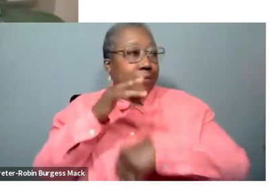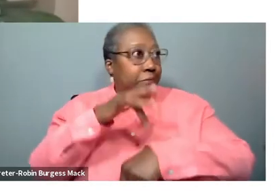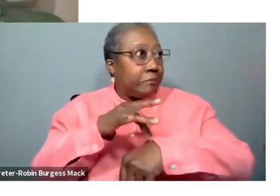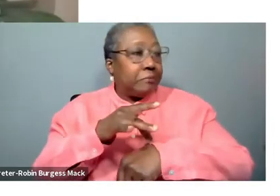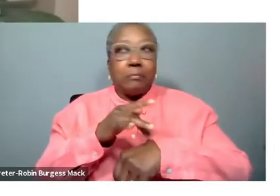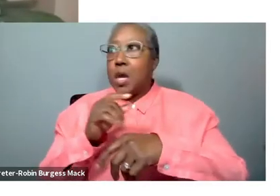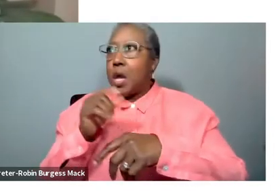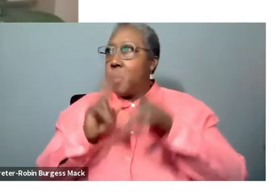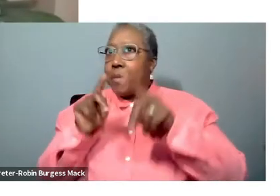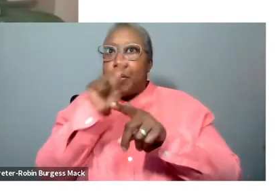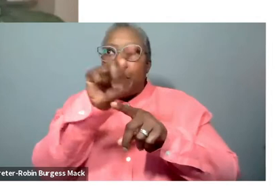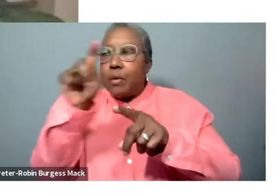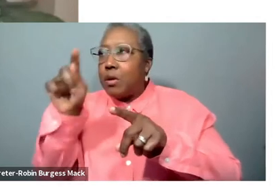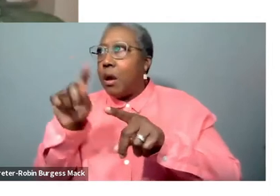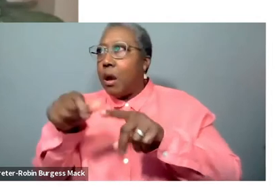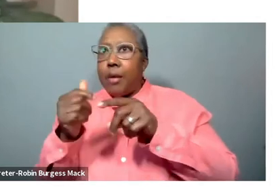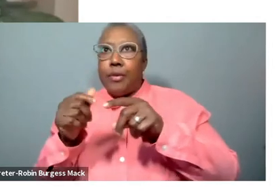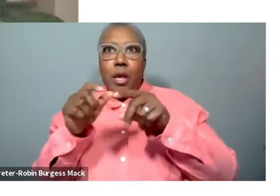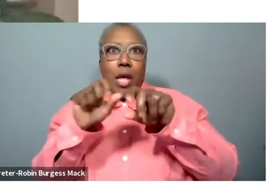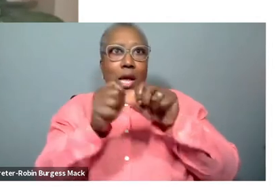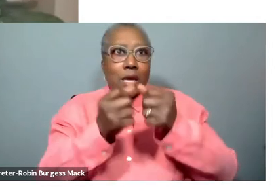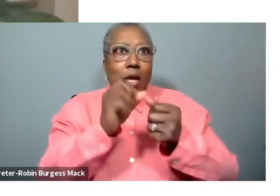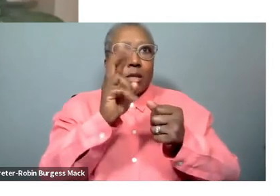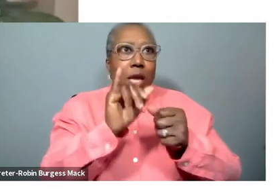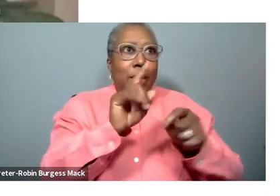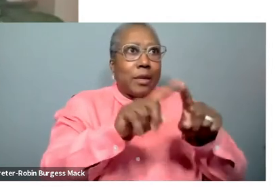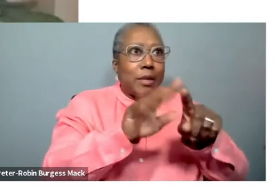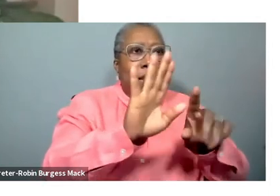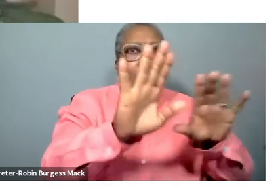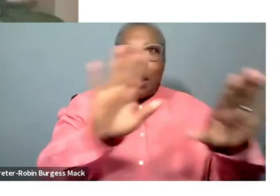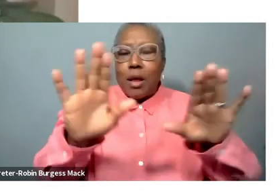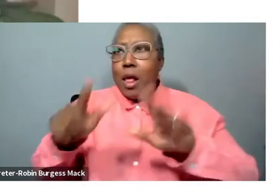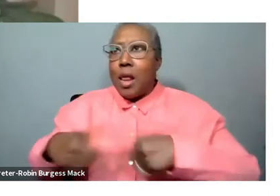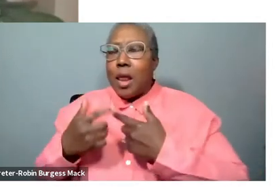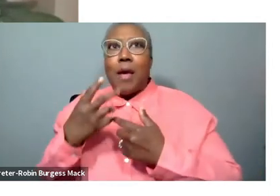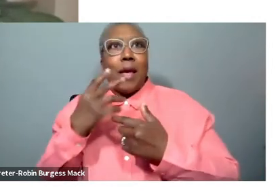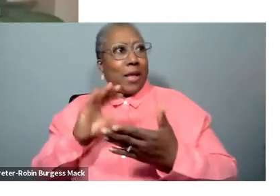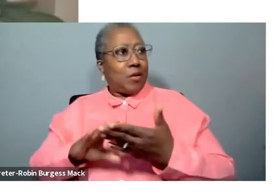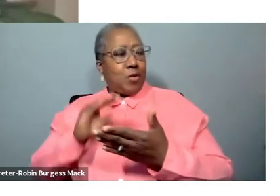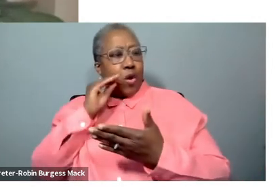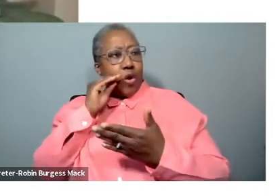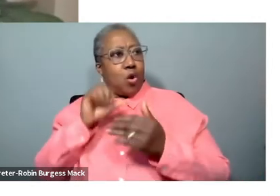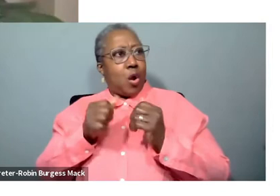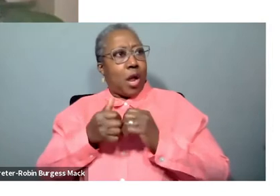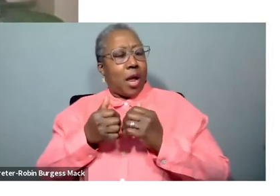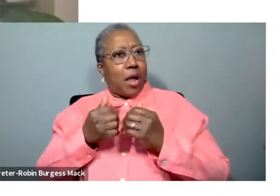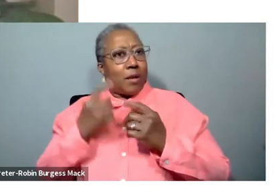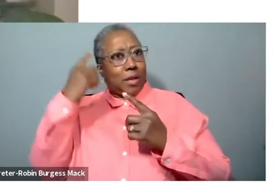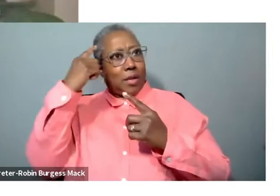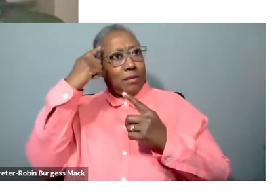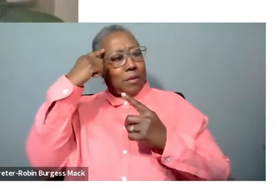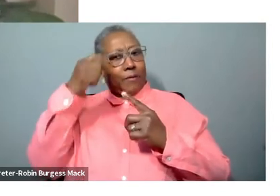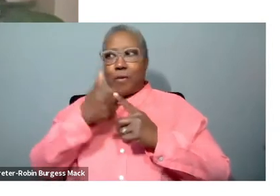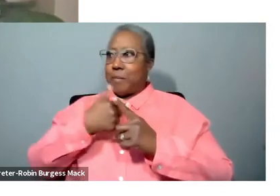to learn how people in other societies lived. And I wanted to learn how to think for